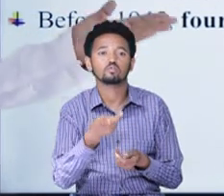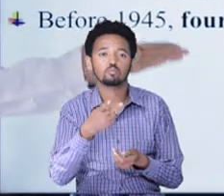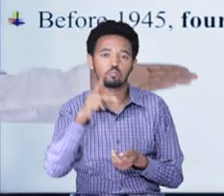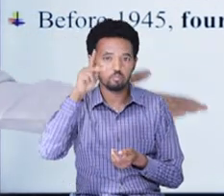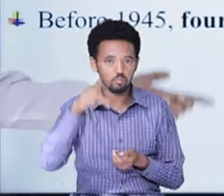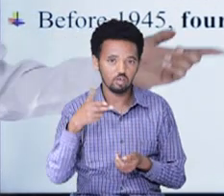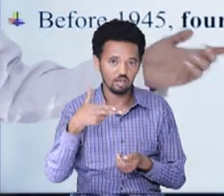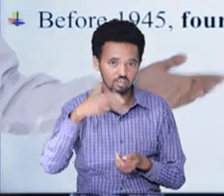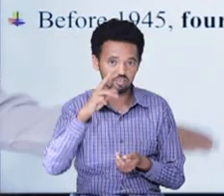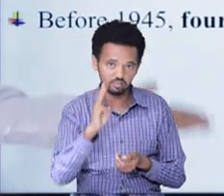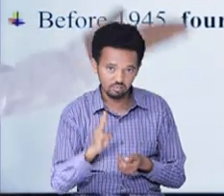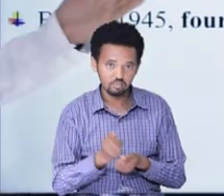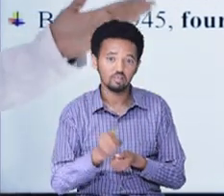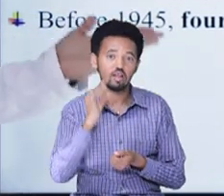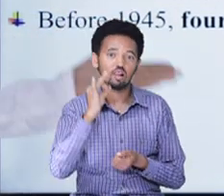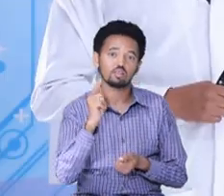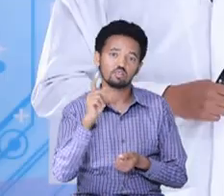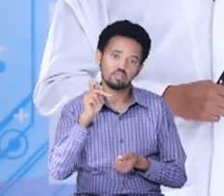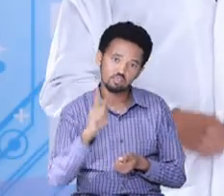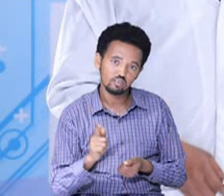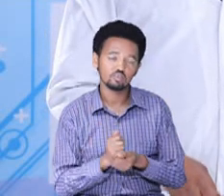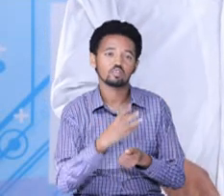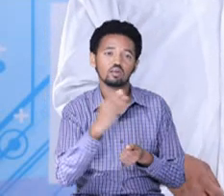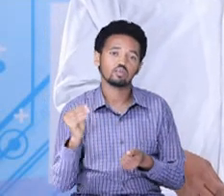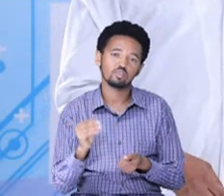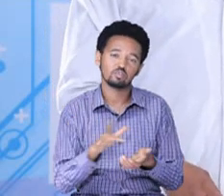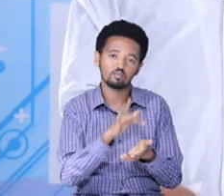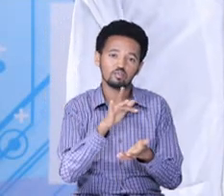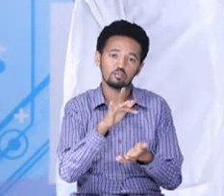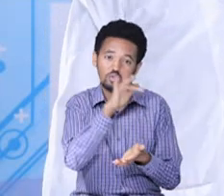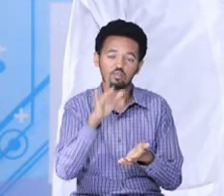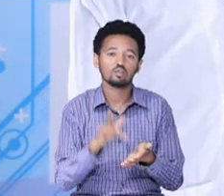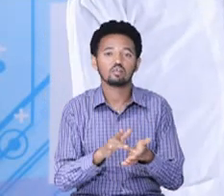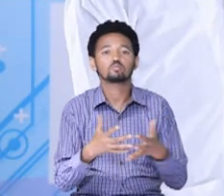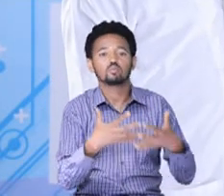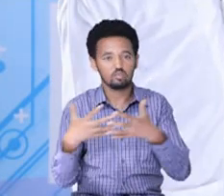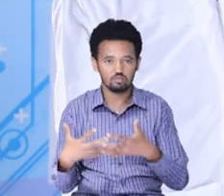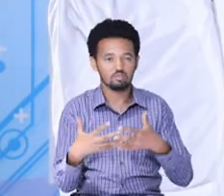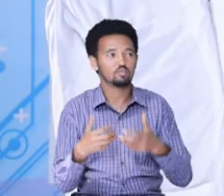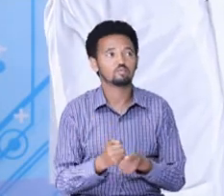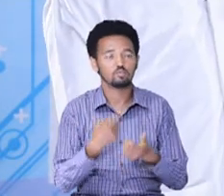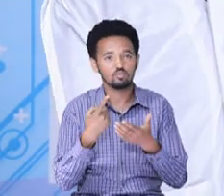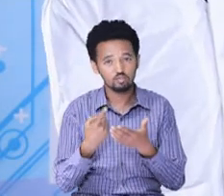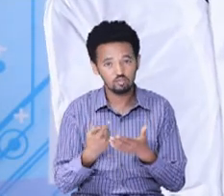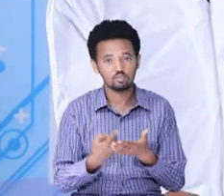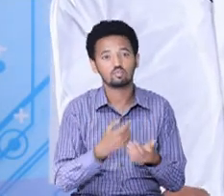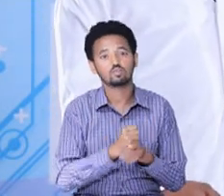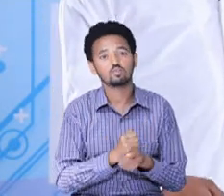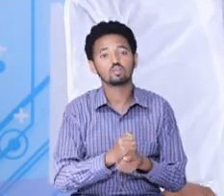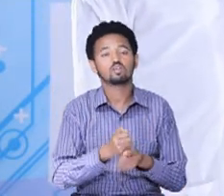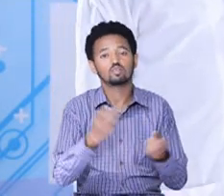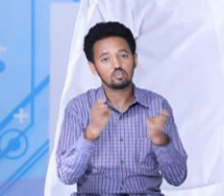Brussels, London and Lisbon, and New York City. In 1945, the 5th Pan-Africanism